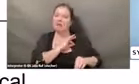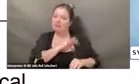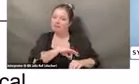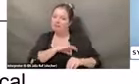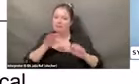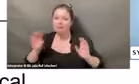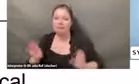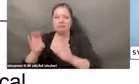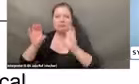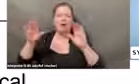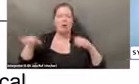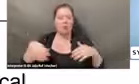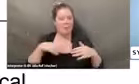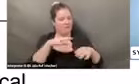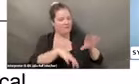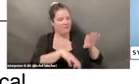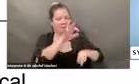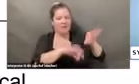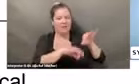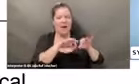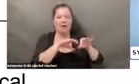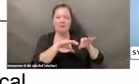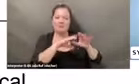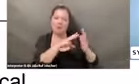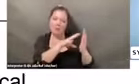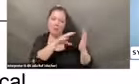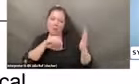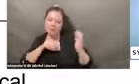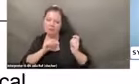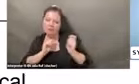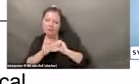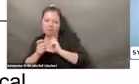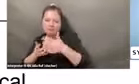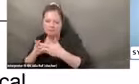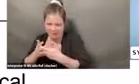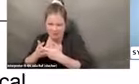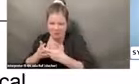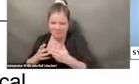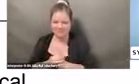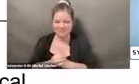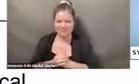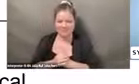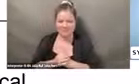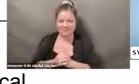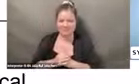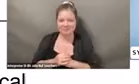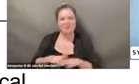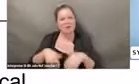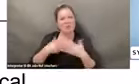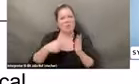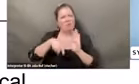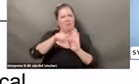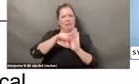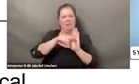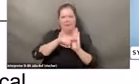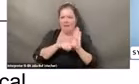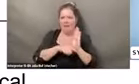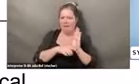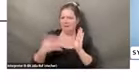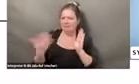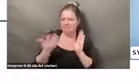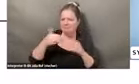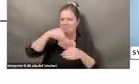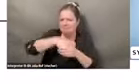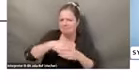And now, what shall we expect from these guidelines? What is the content of